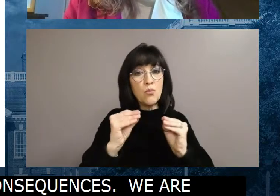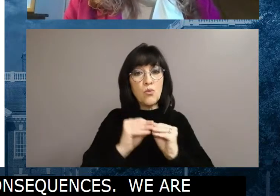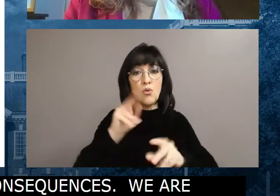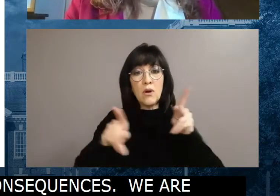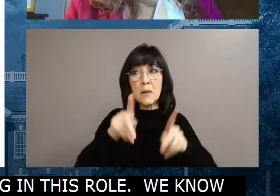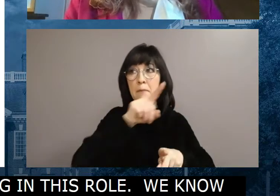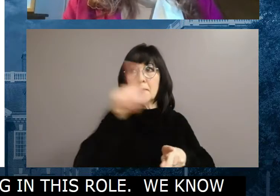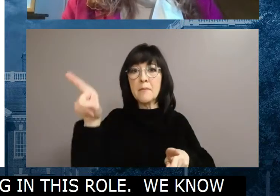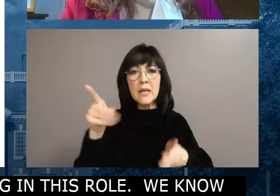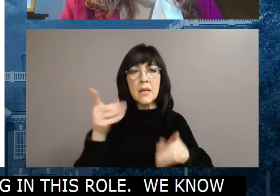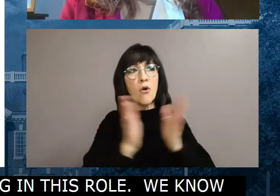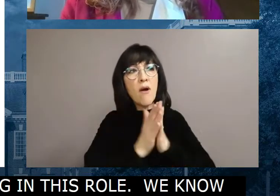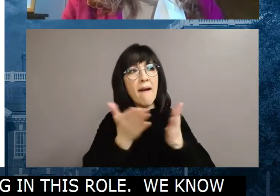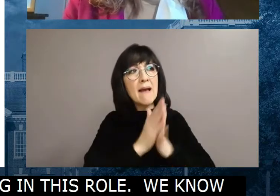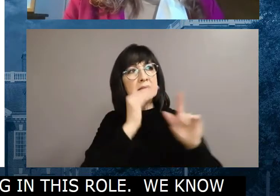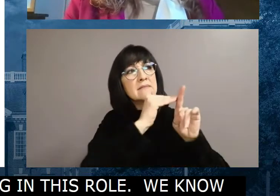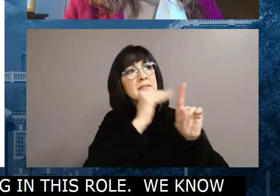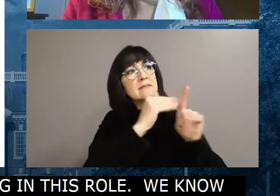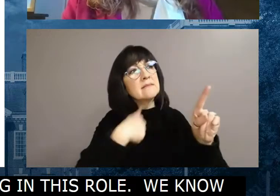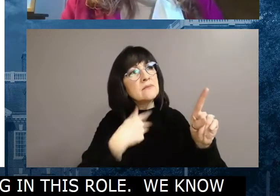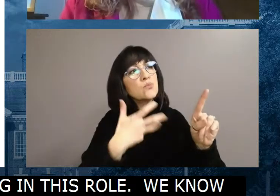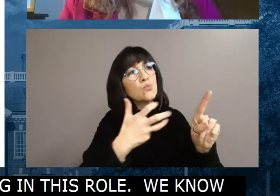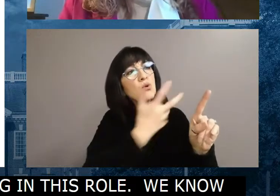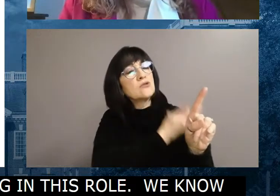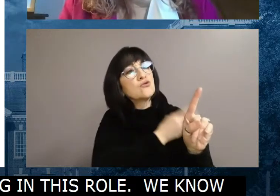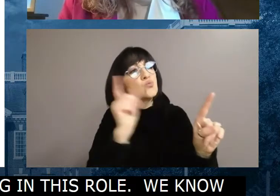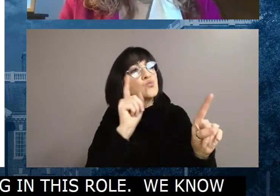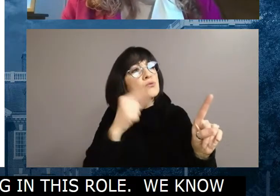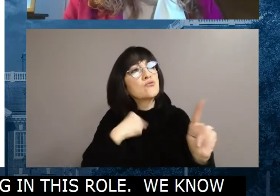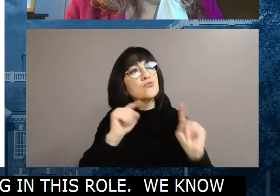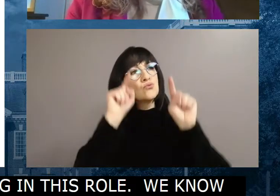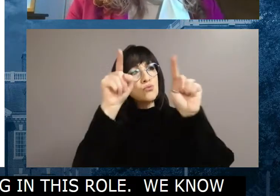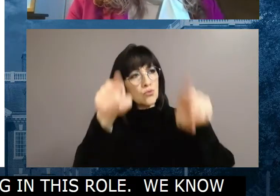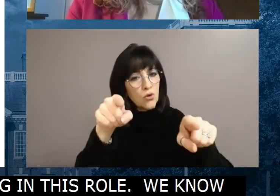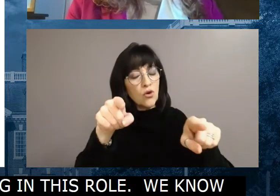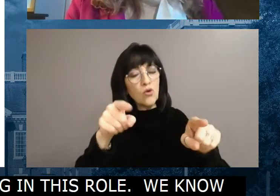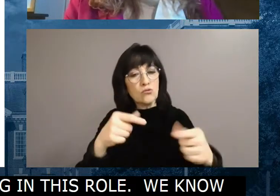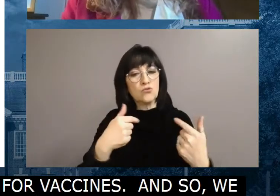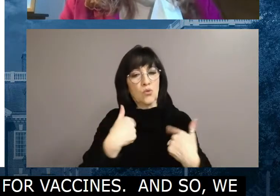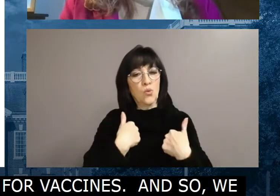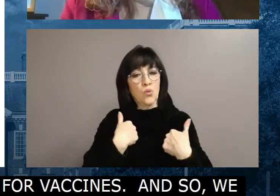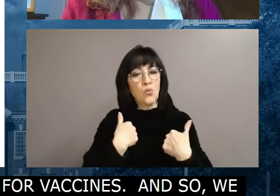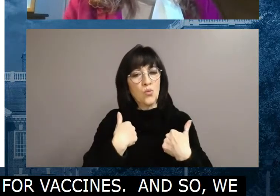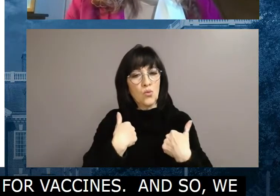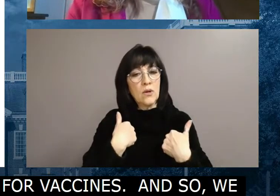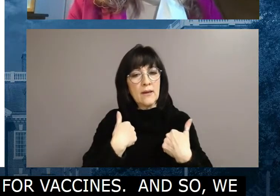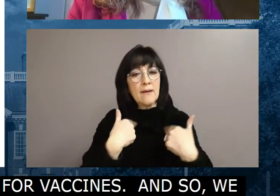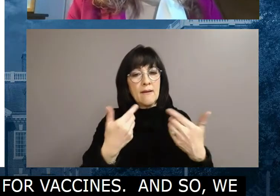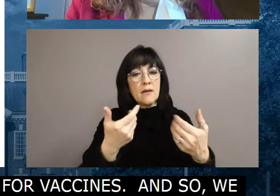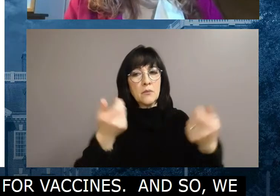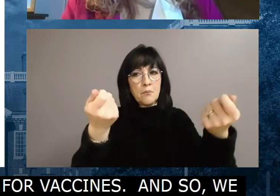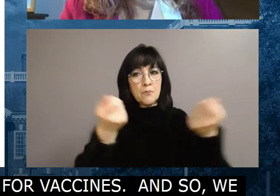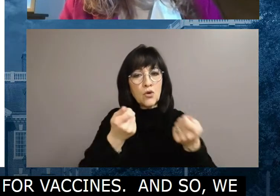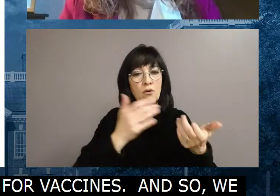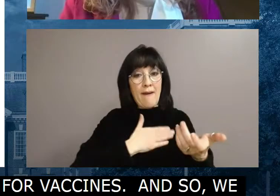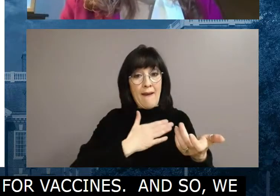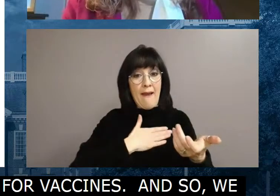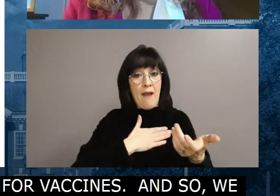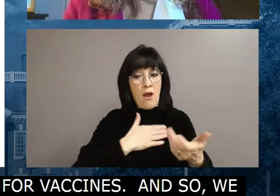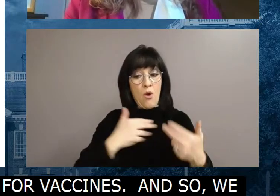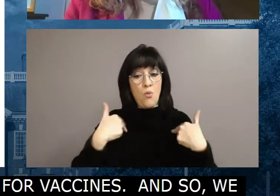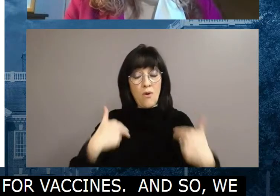so we're asking our healthcare community to continue to stay focused on